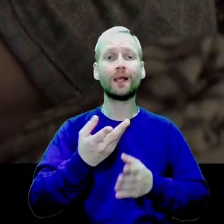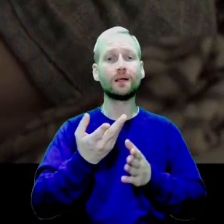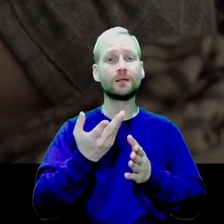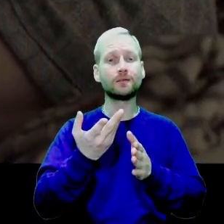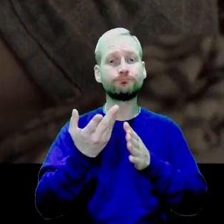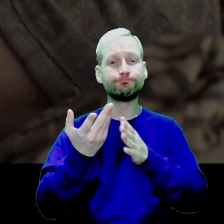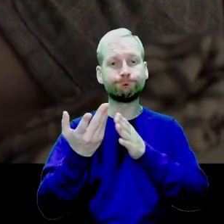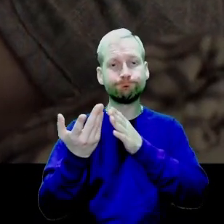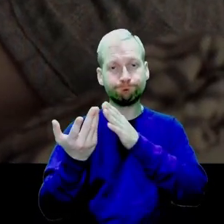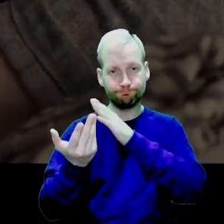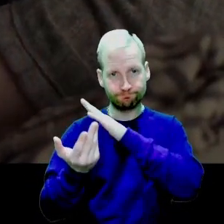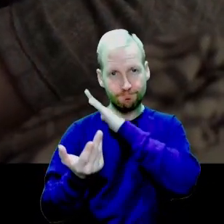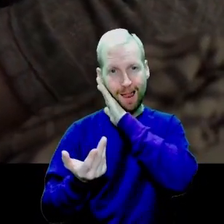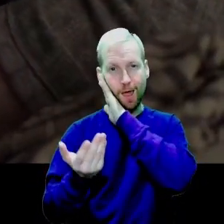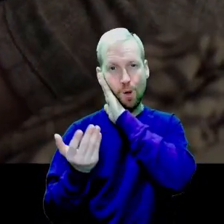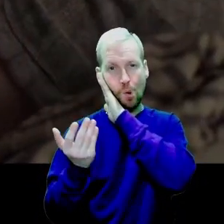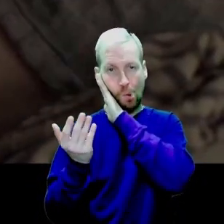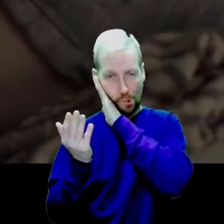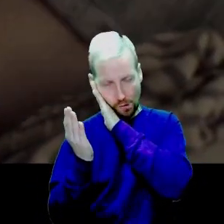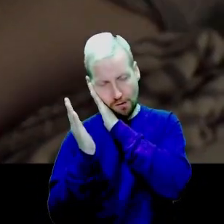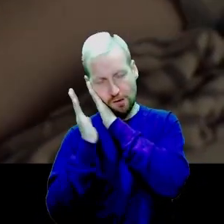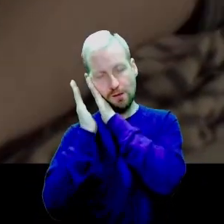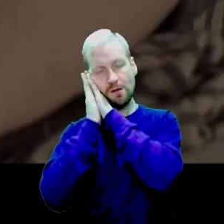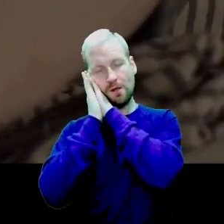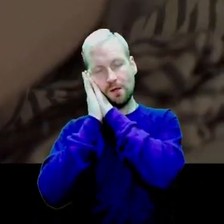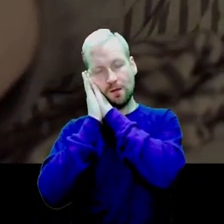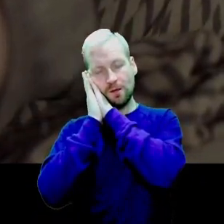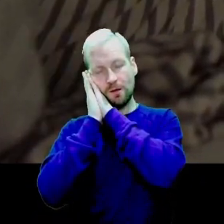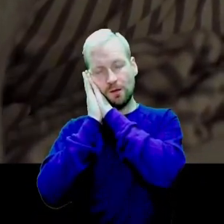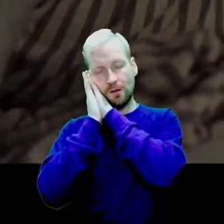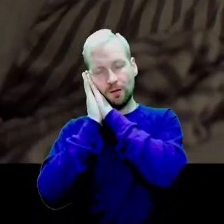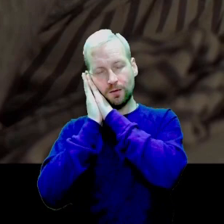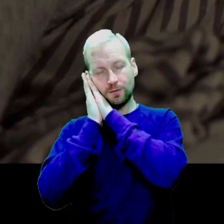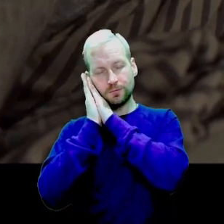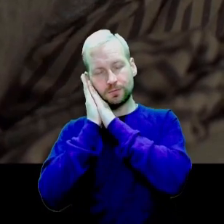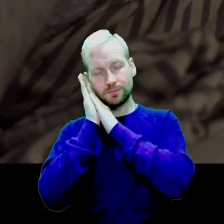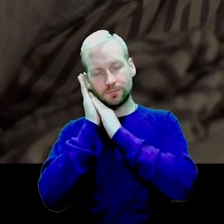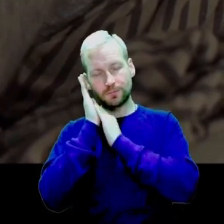head on the pillow, you'll know